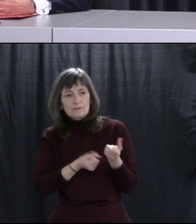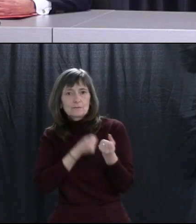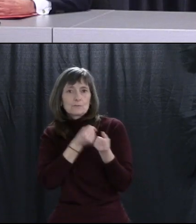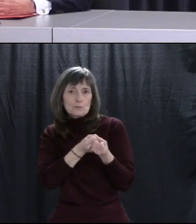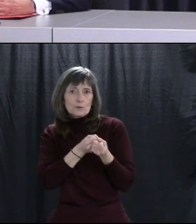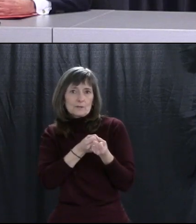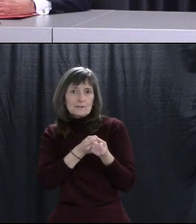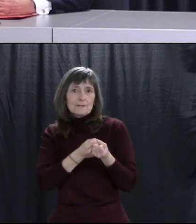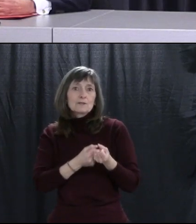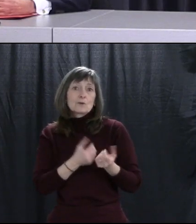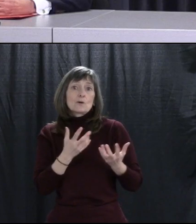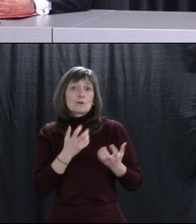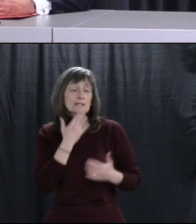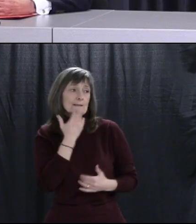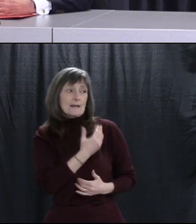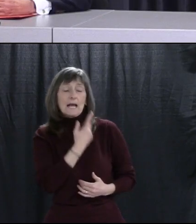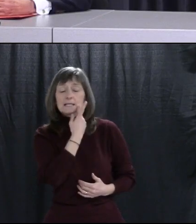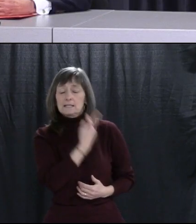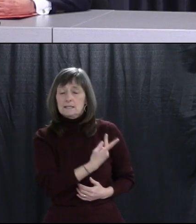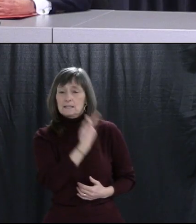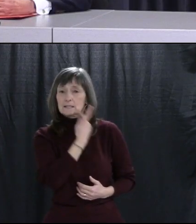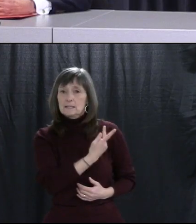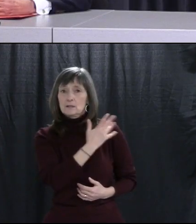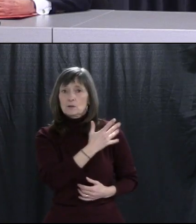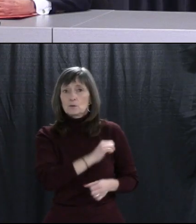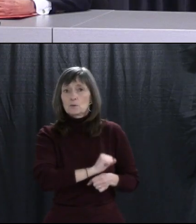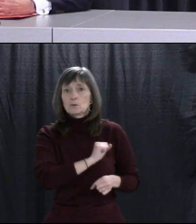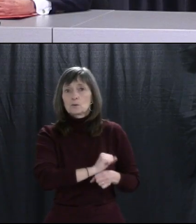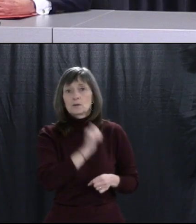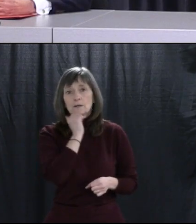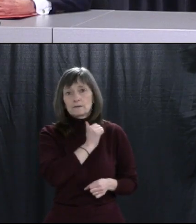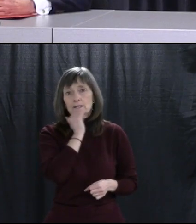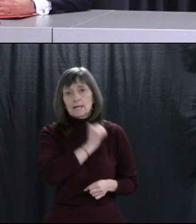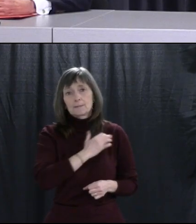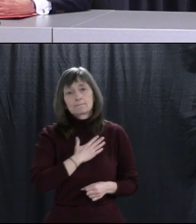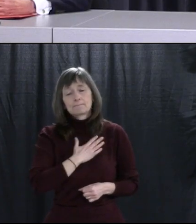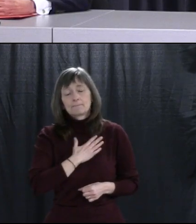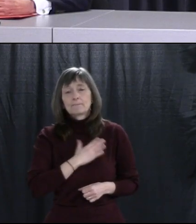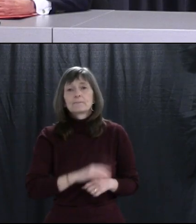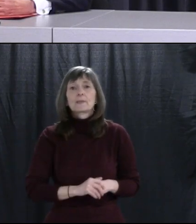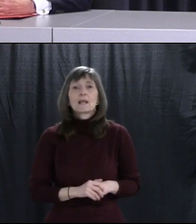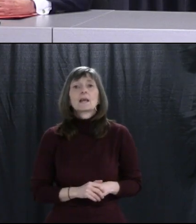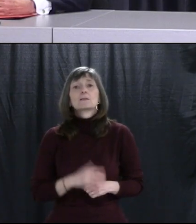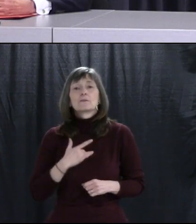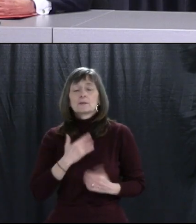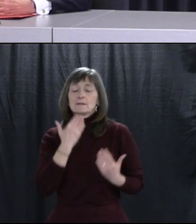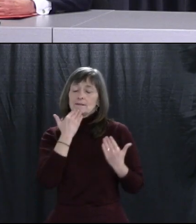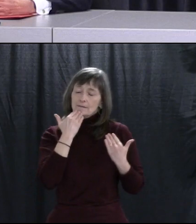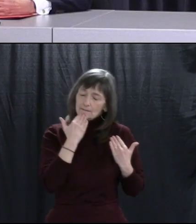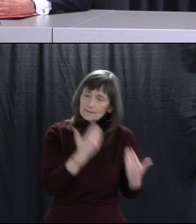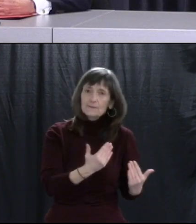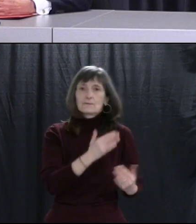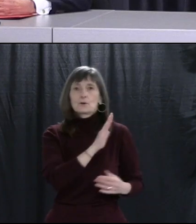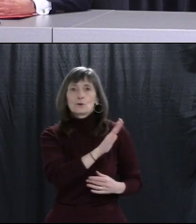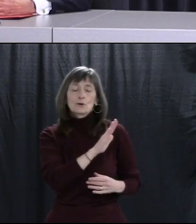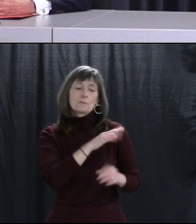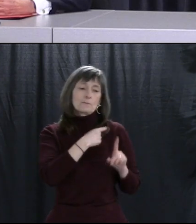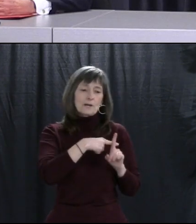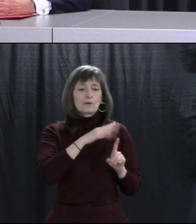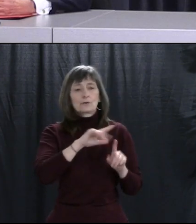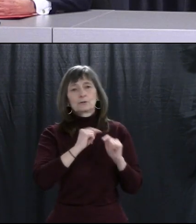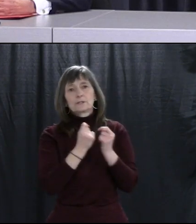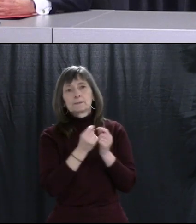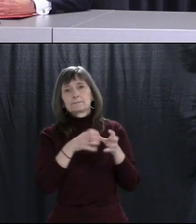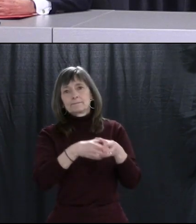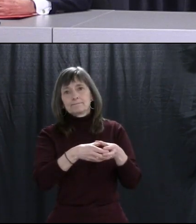resident because I see and the work that she's doing very closely. So I would really want to say thank you to her and her team for the work that she's